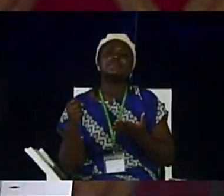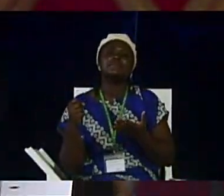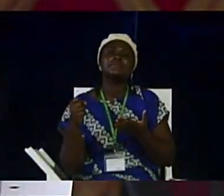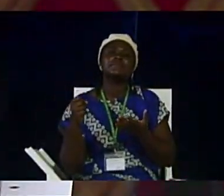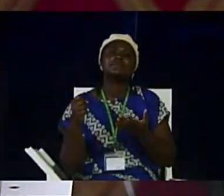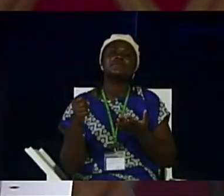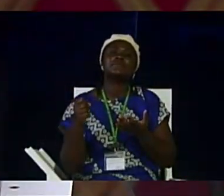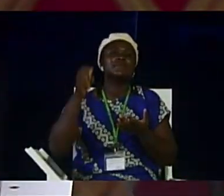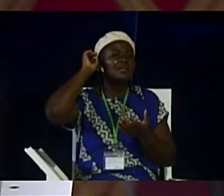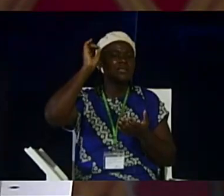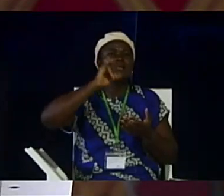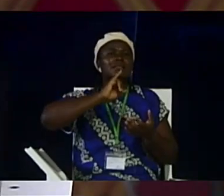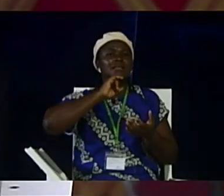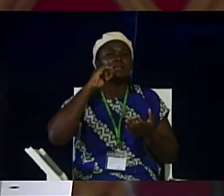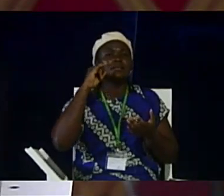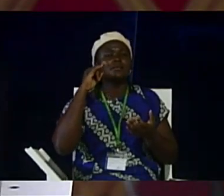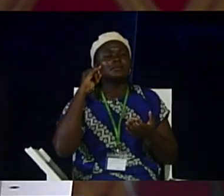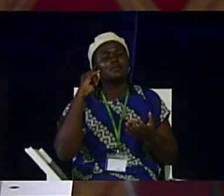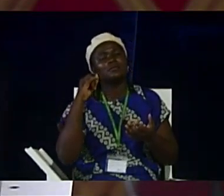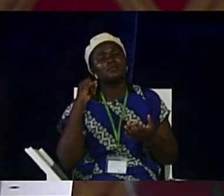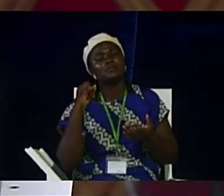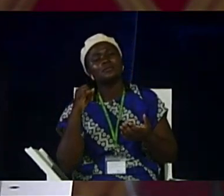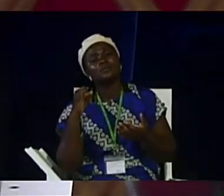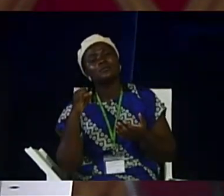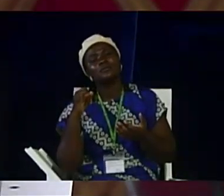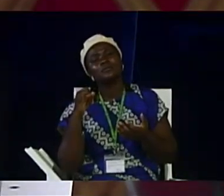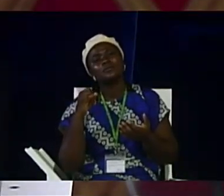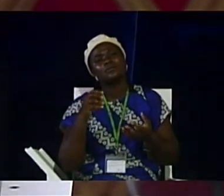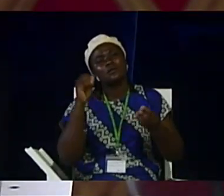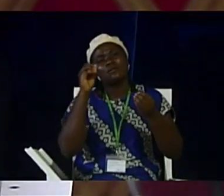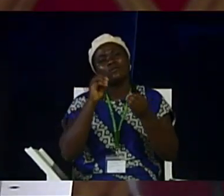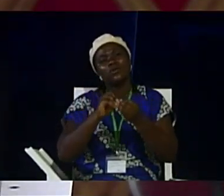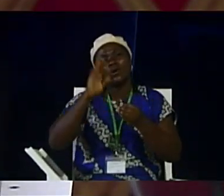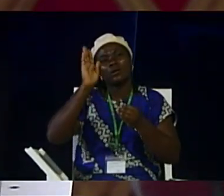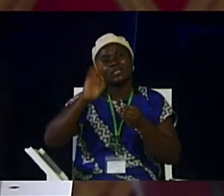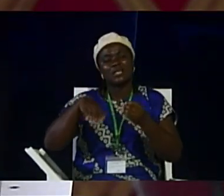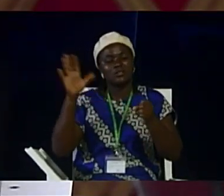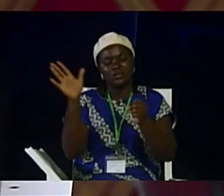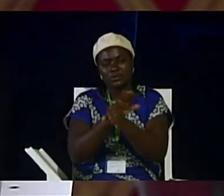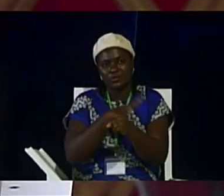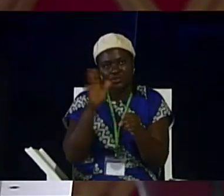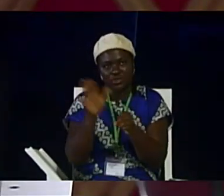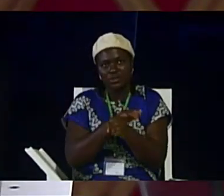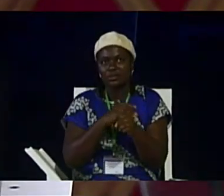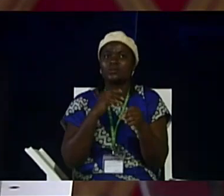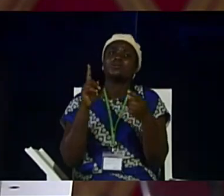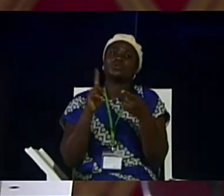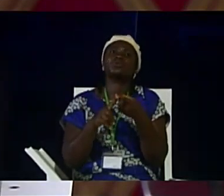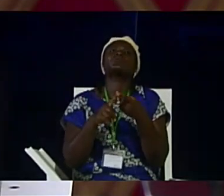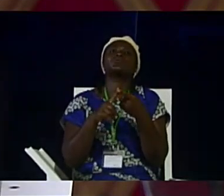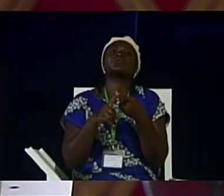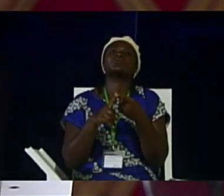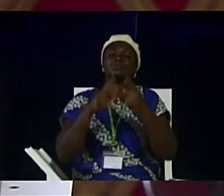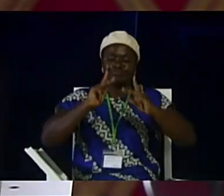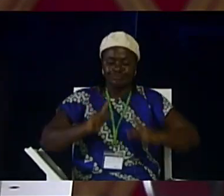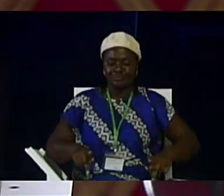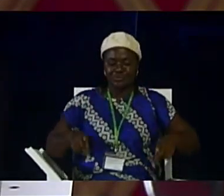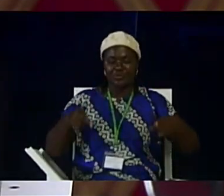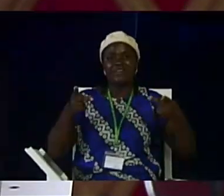He is also, beloveds, he is more than sufficient to